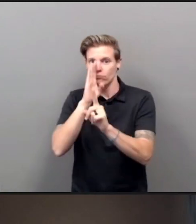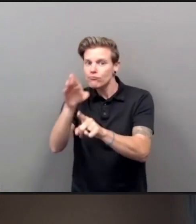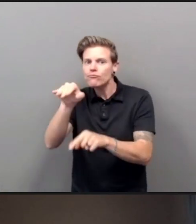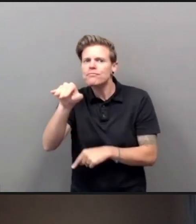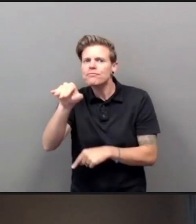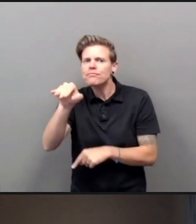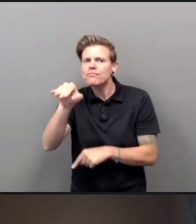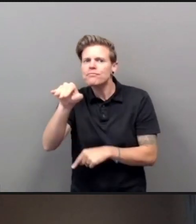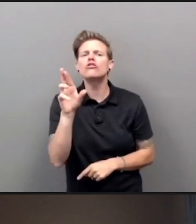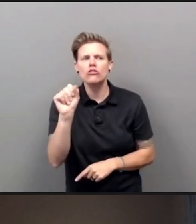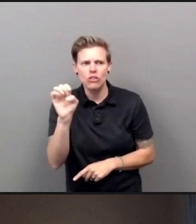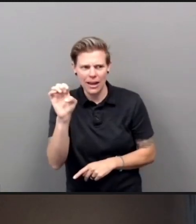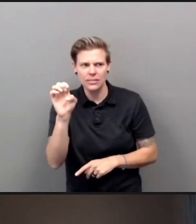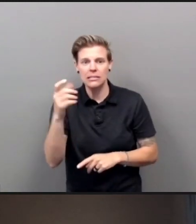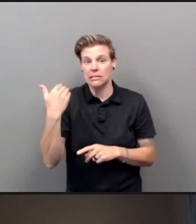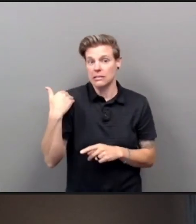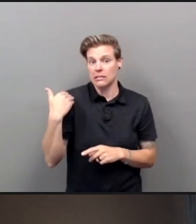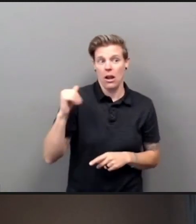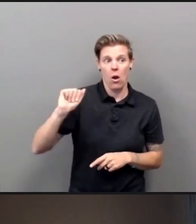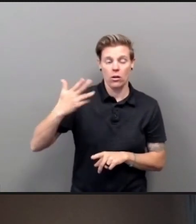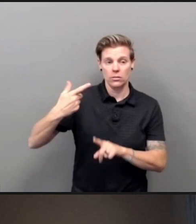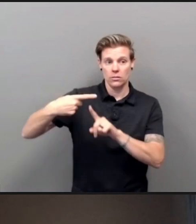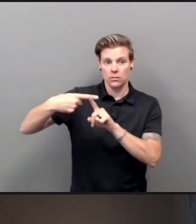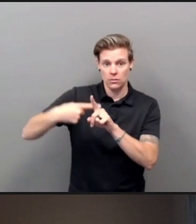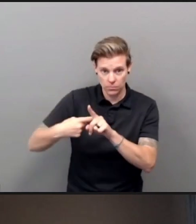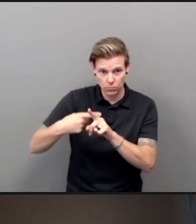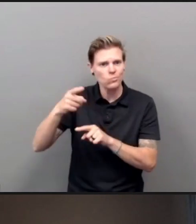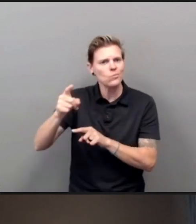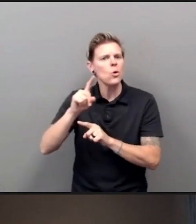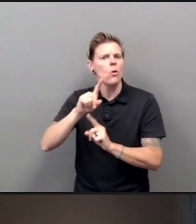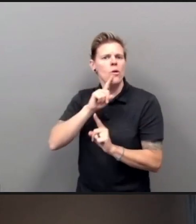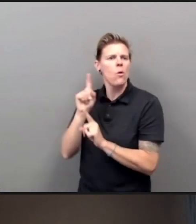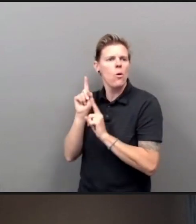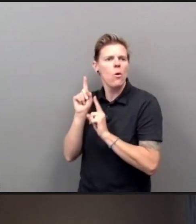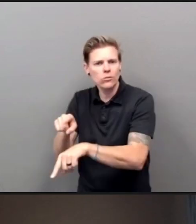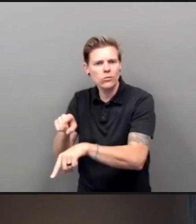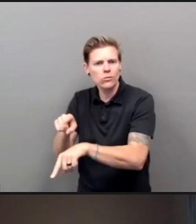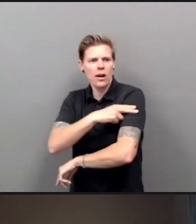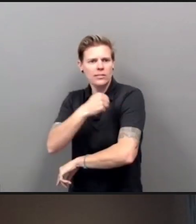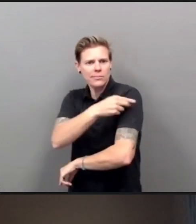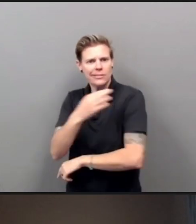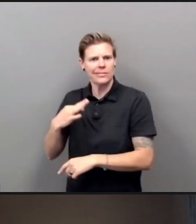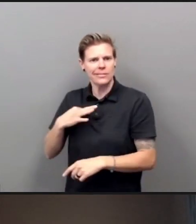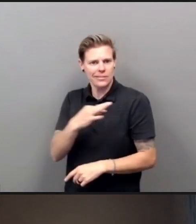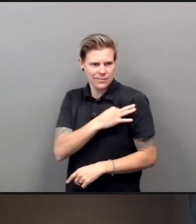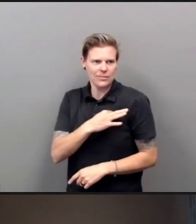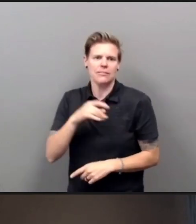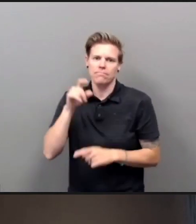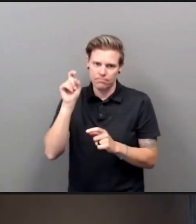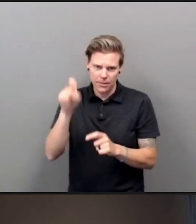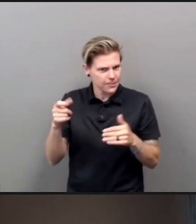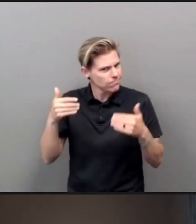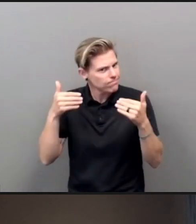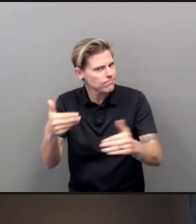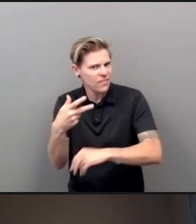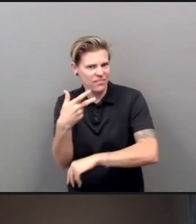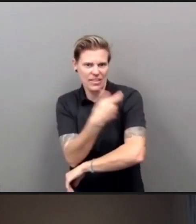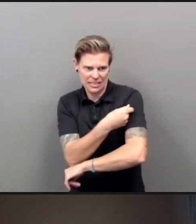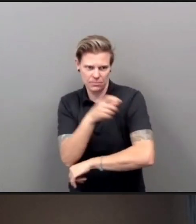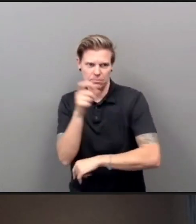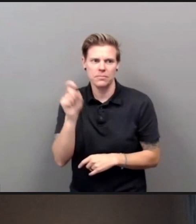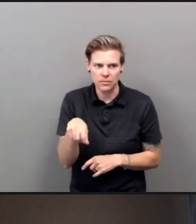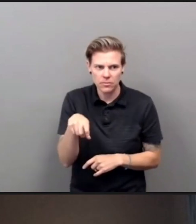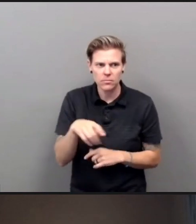for hospital workers to become vaccinated. And the language in the order said that all paid and